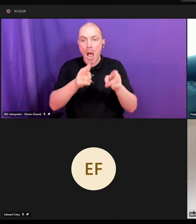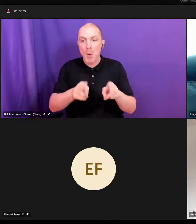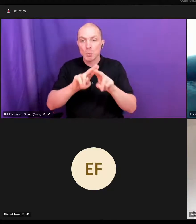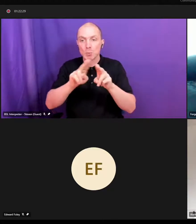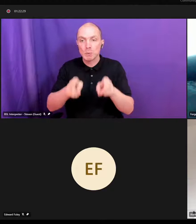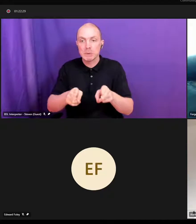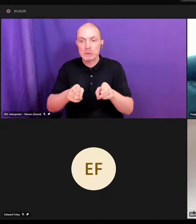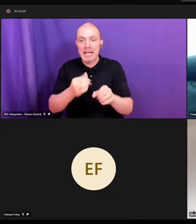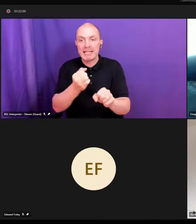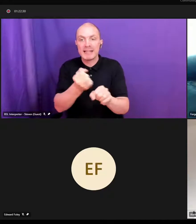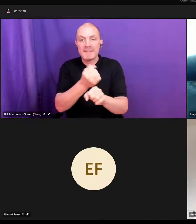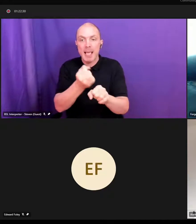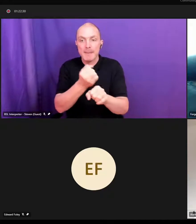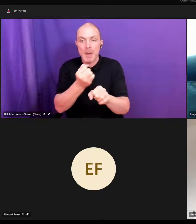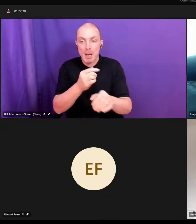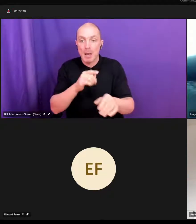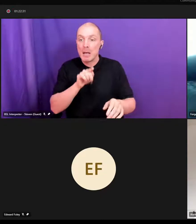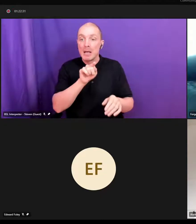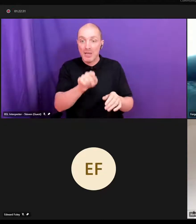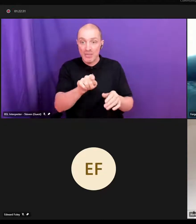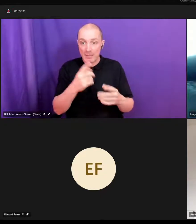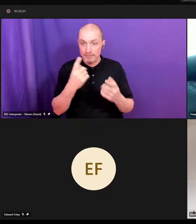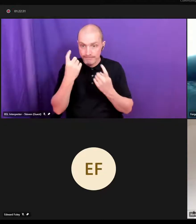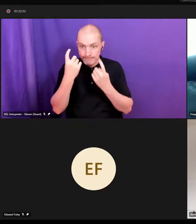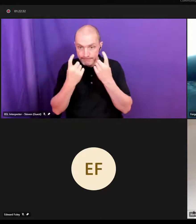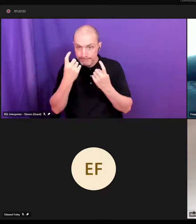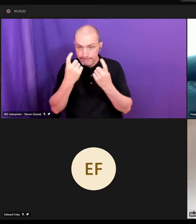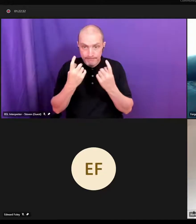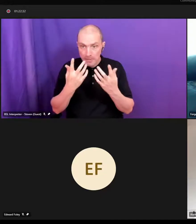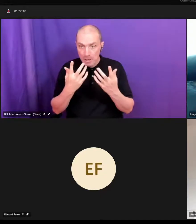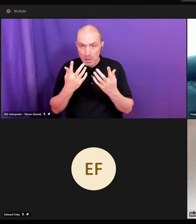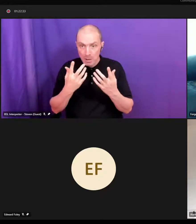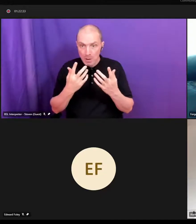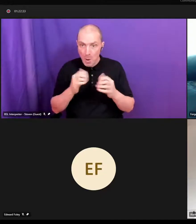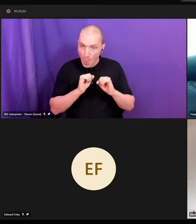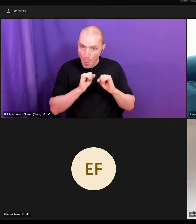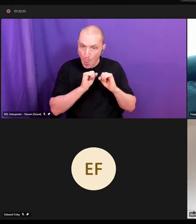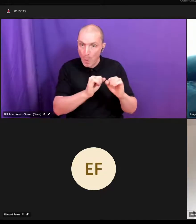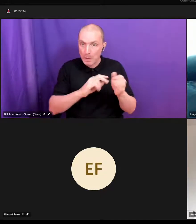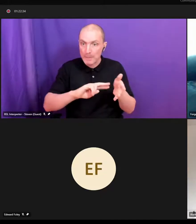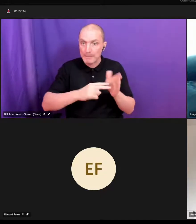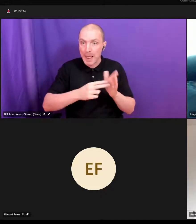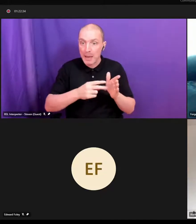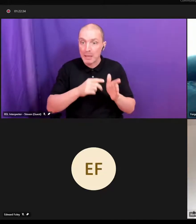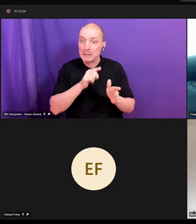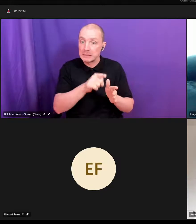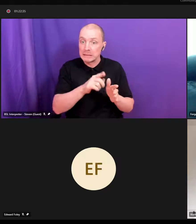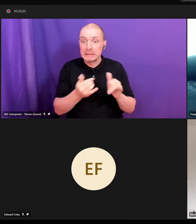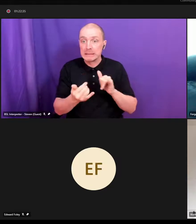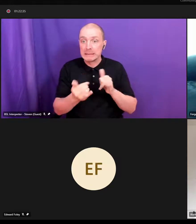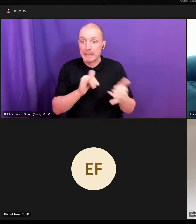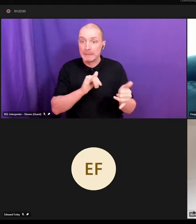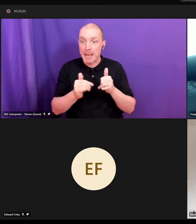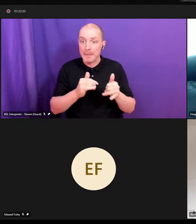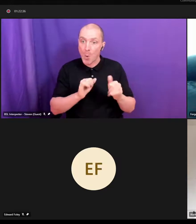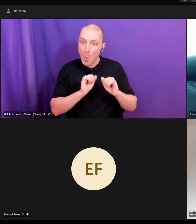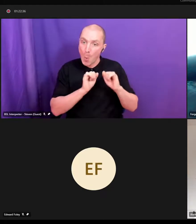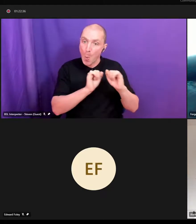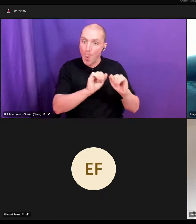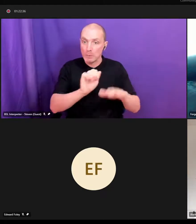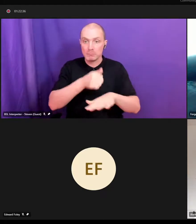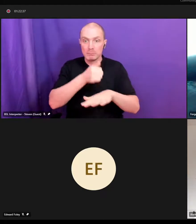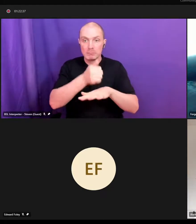providing facilities out with the council and sometimes provide smaller play areas within the new developments, and